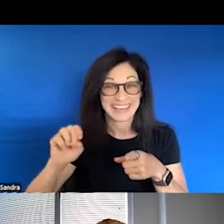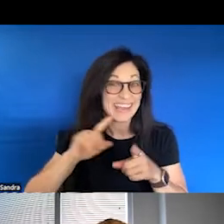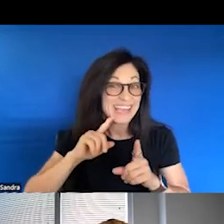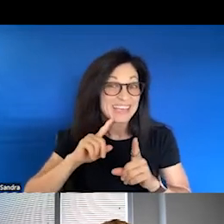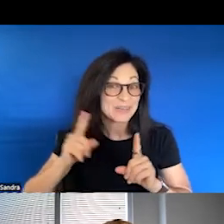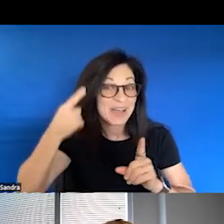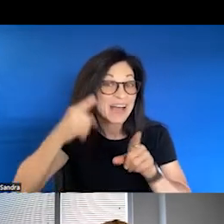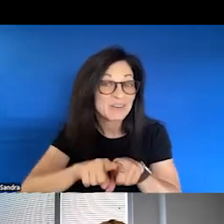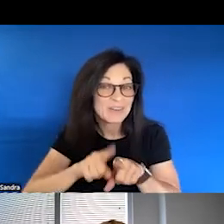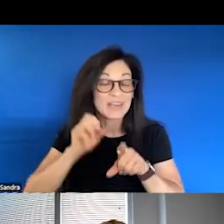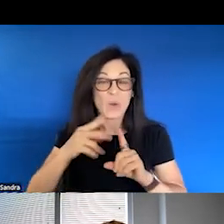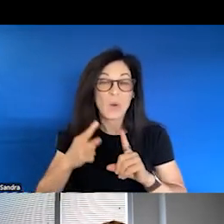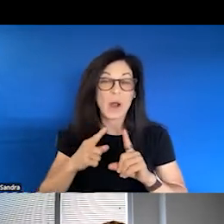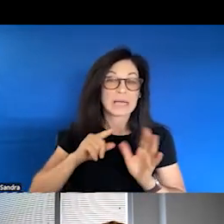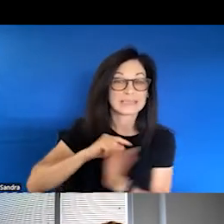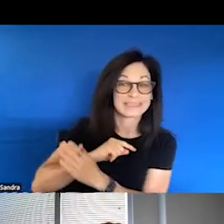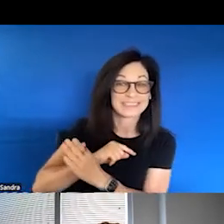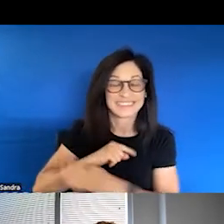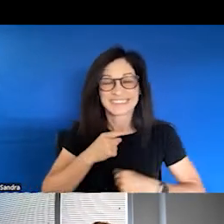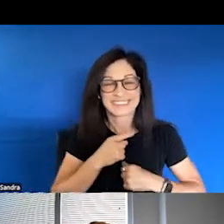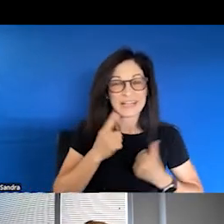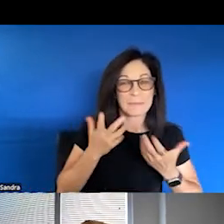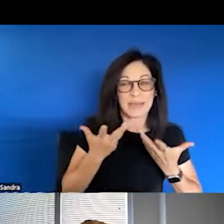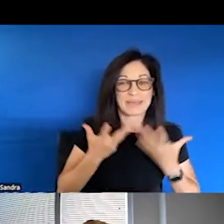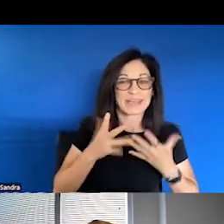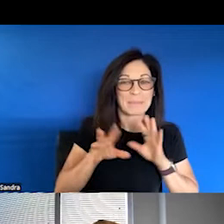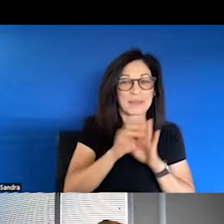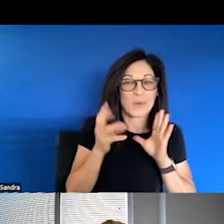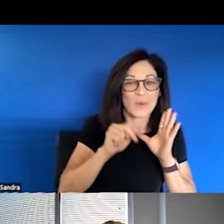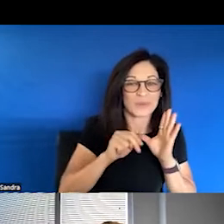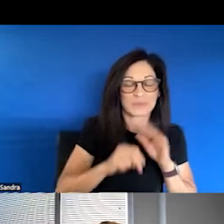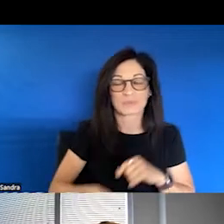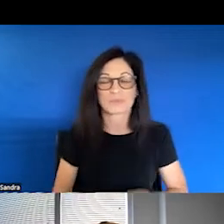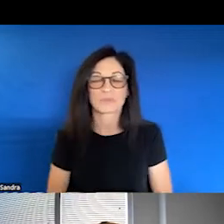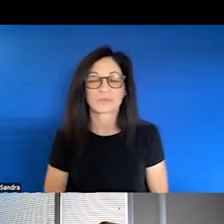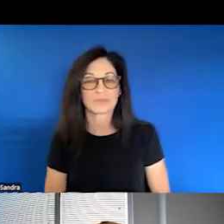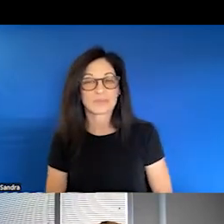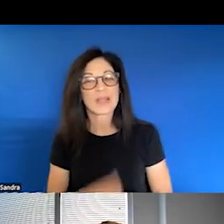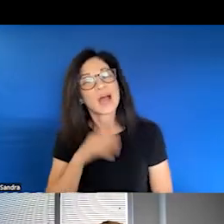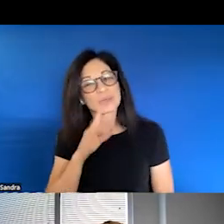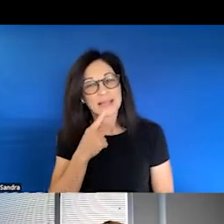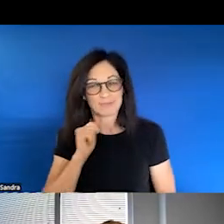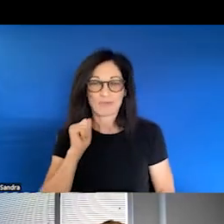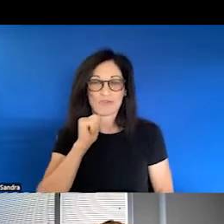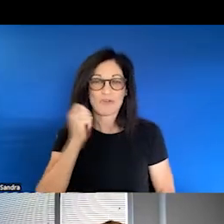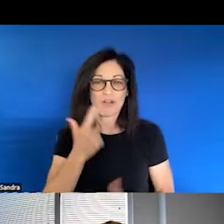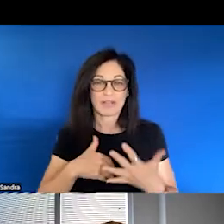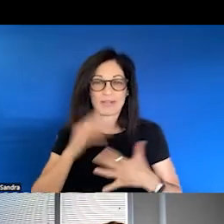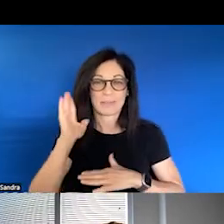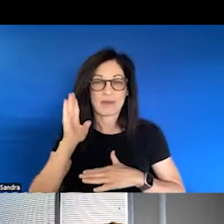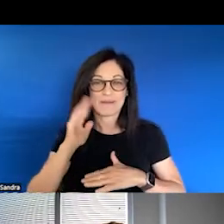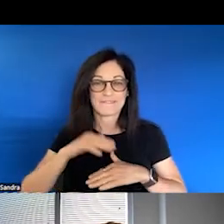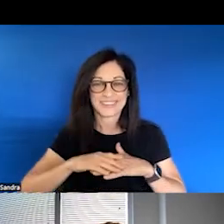diverge from the sense of the group? I'm gonna go with all of the above. That